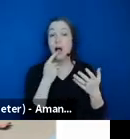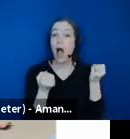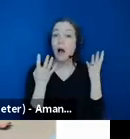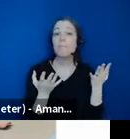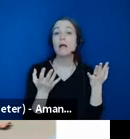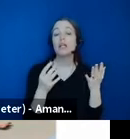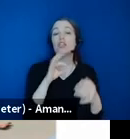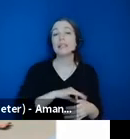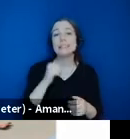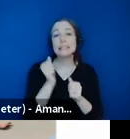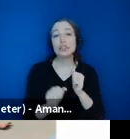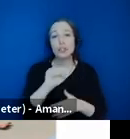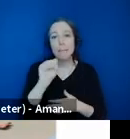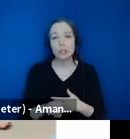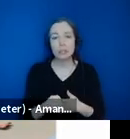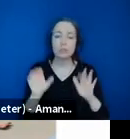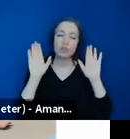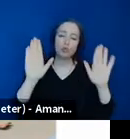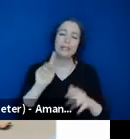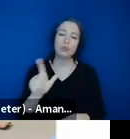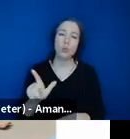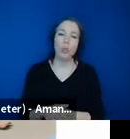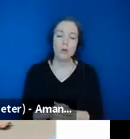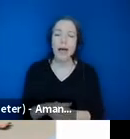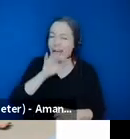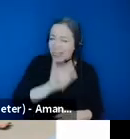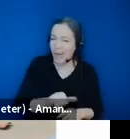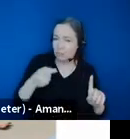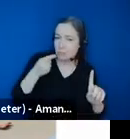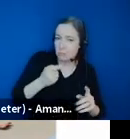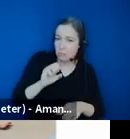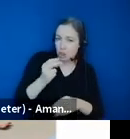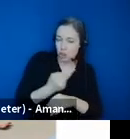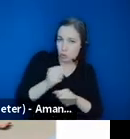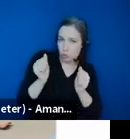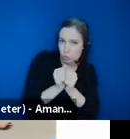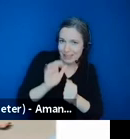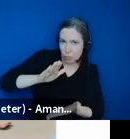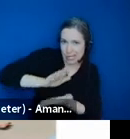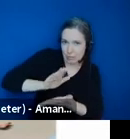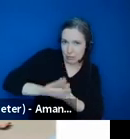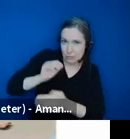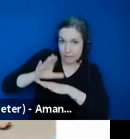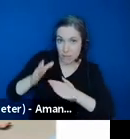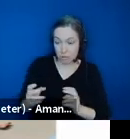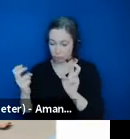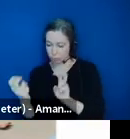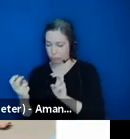great tool and you will be using that with your academic advisor when you're picking out your classes and scheduling out your degree plan.